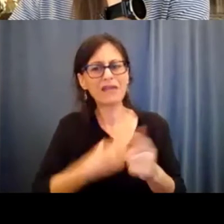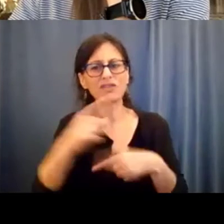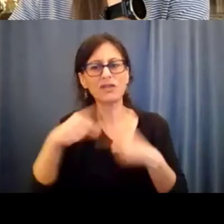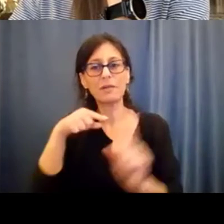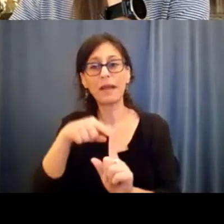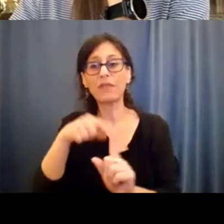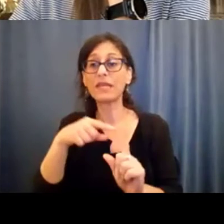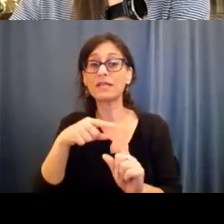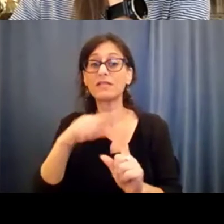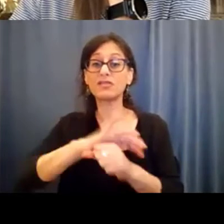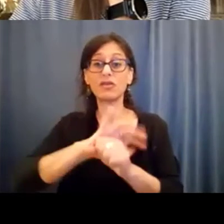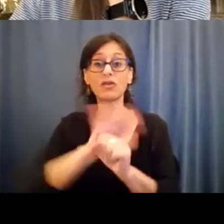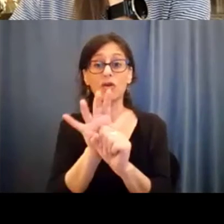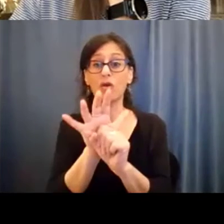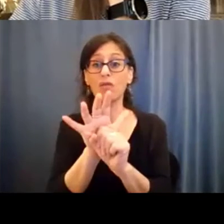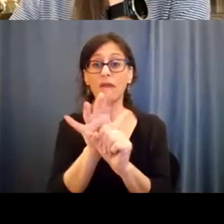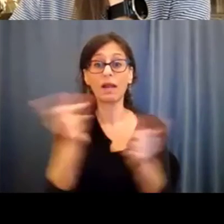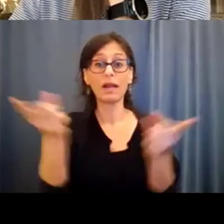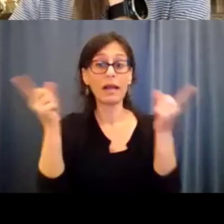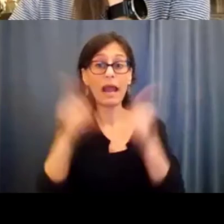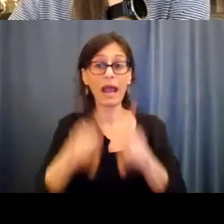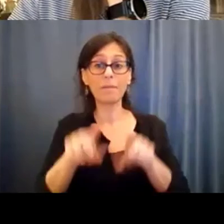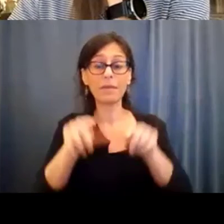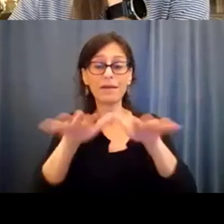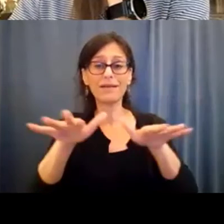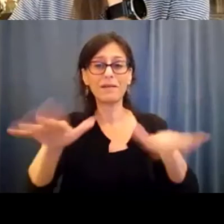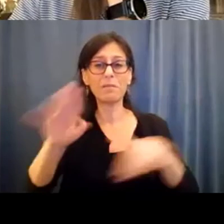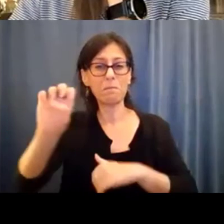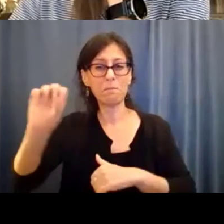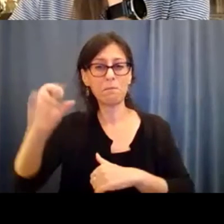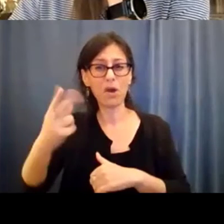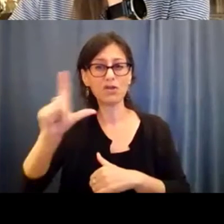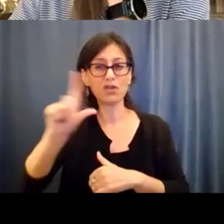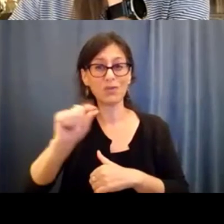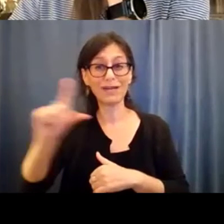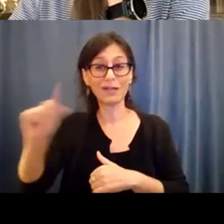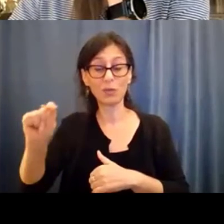about. So when COVID happened, and this was March of